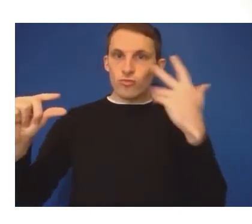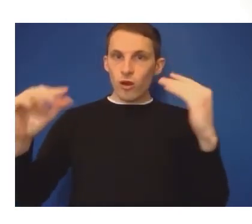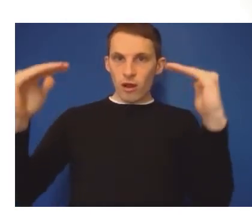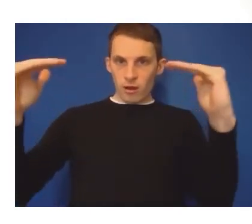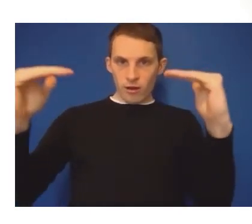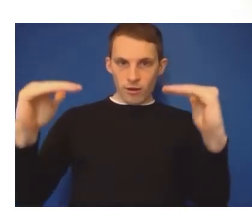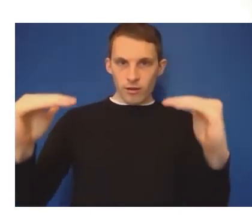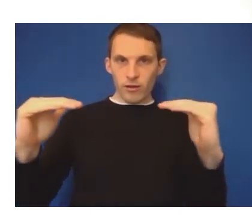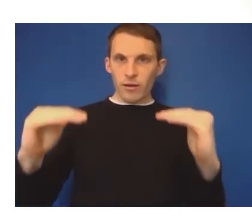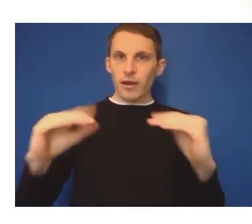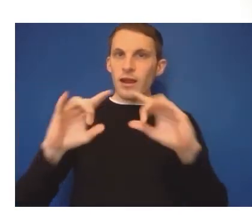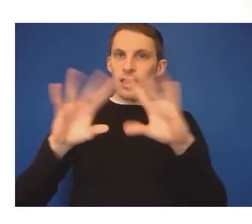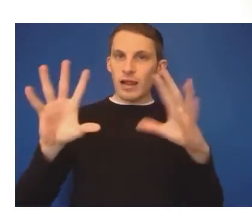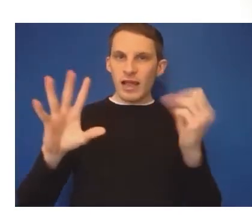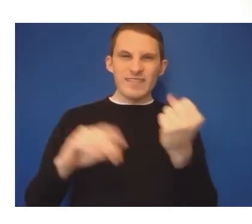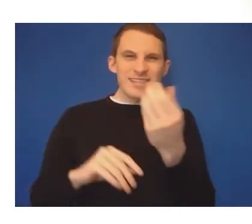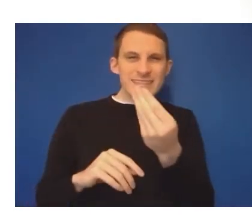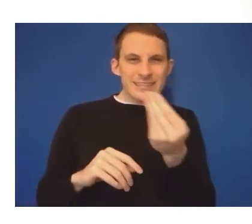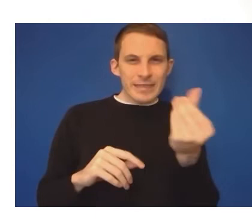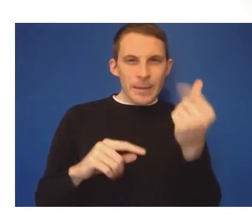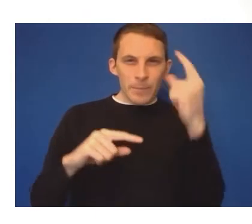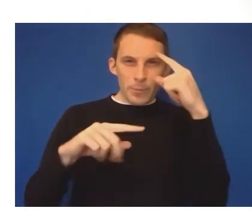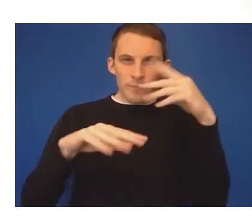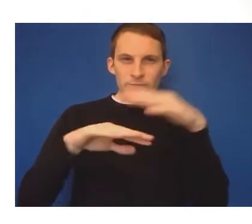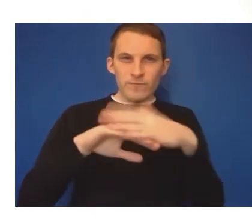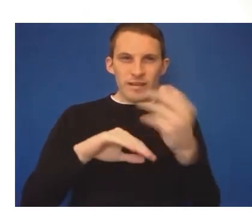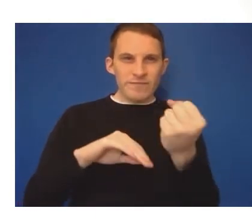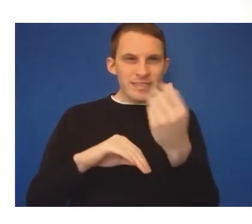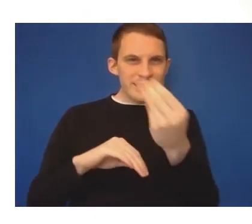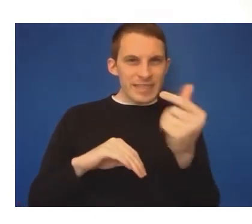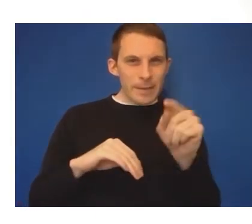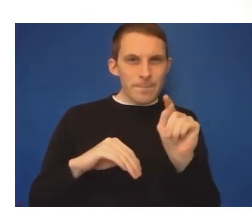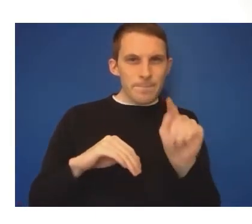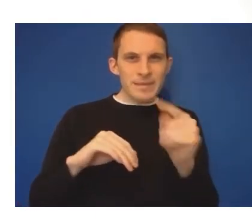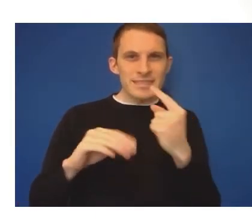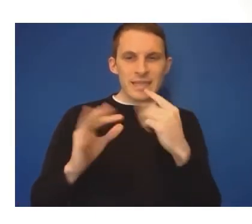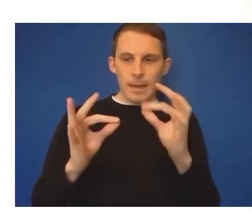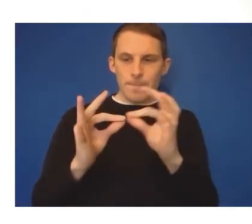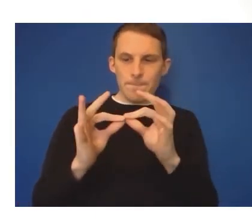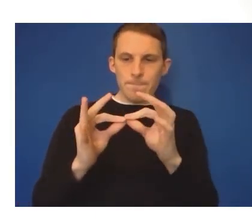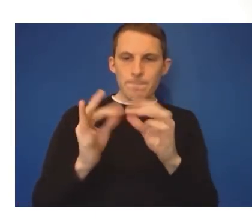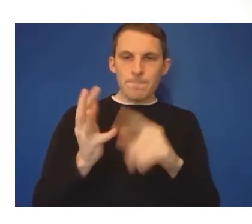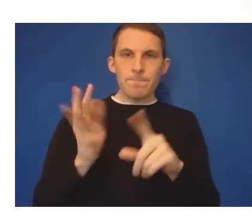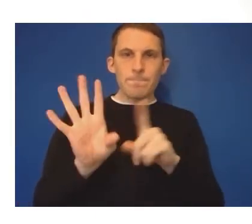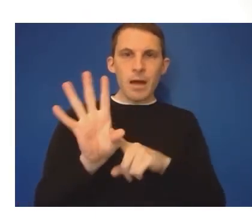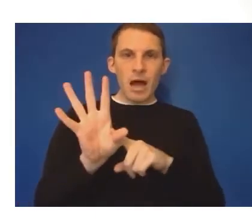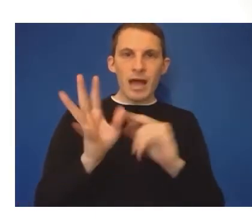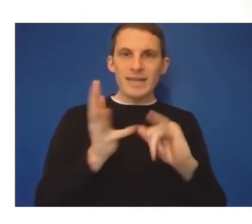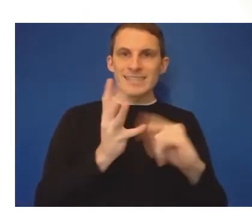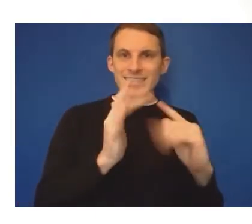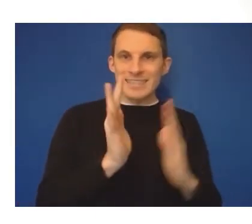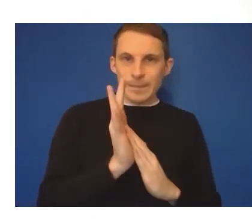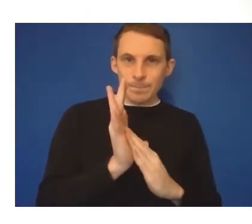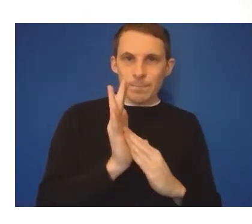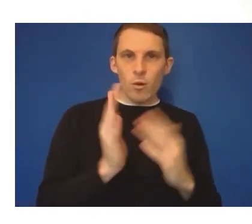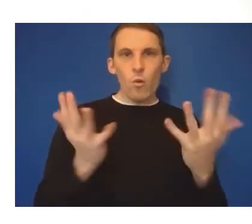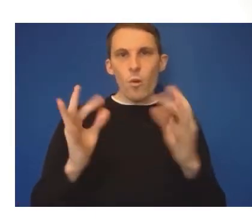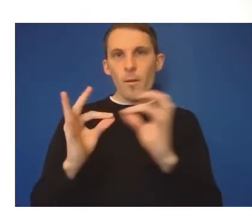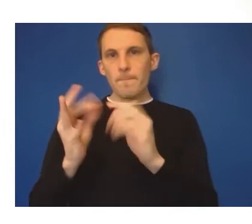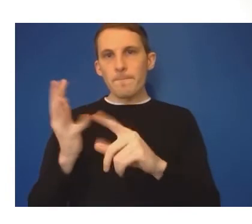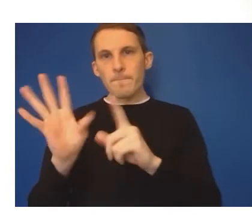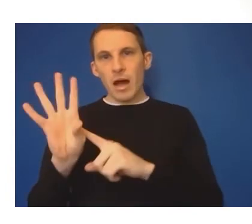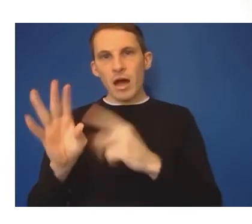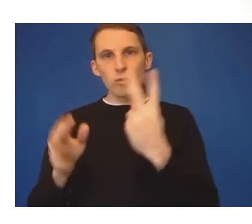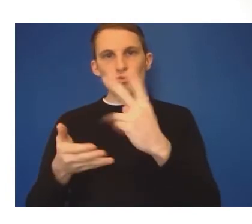here. So there are buttons that say things like buy SIM or buy $2 SIM without explaining